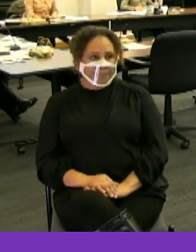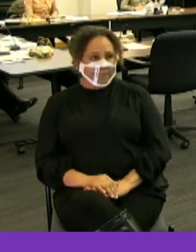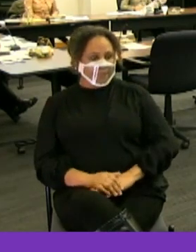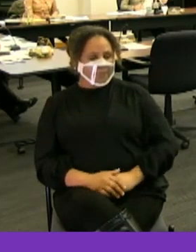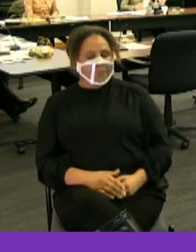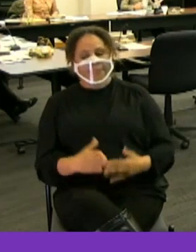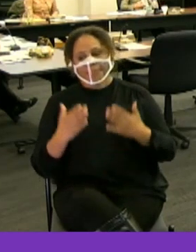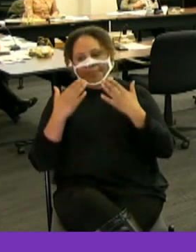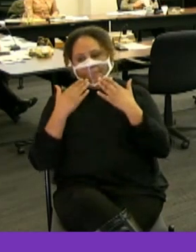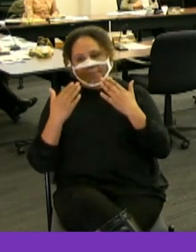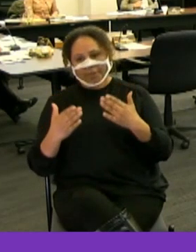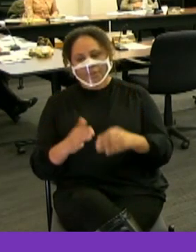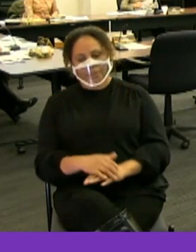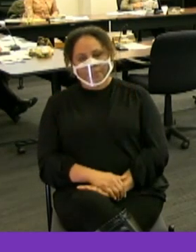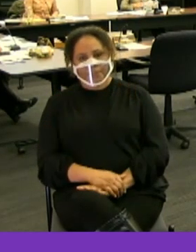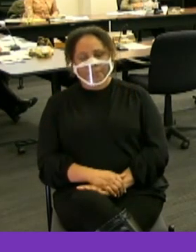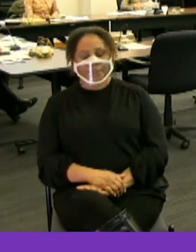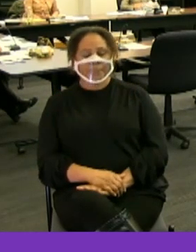Thank you.